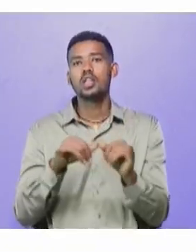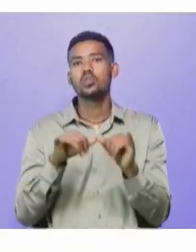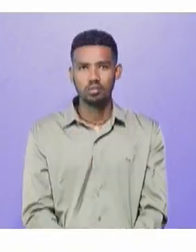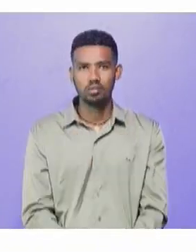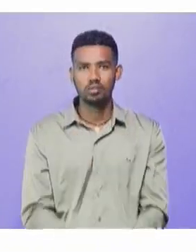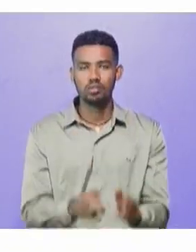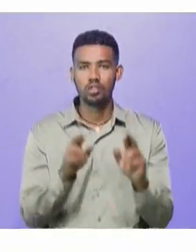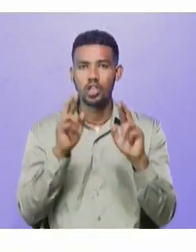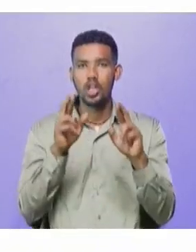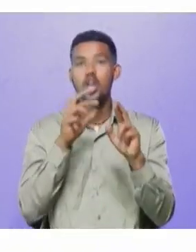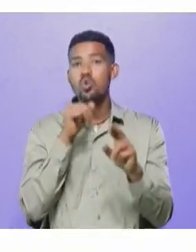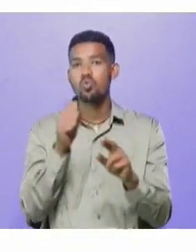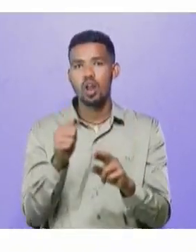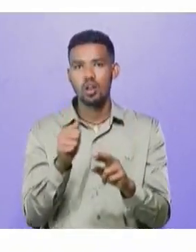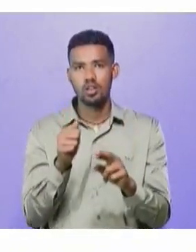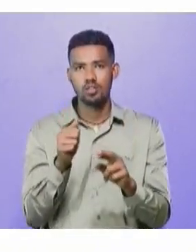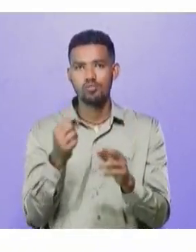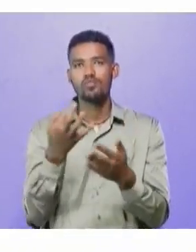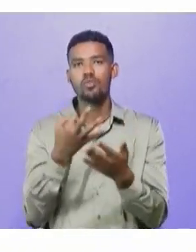forms.